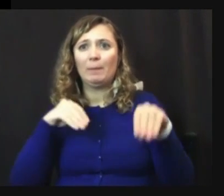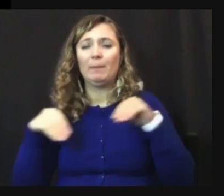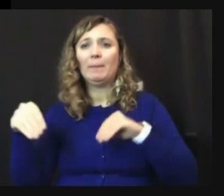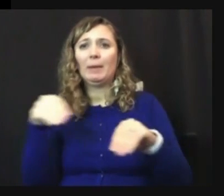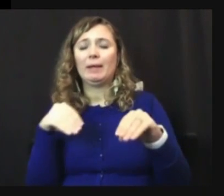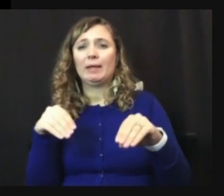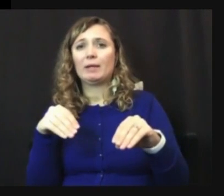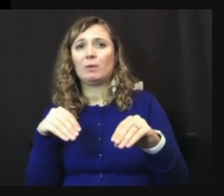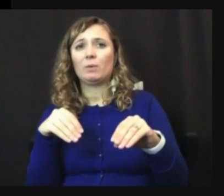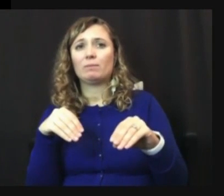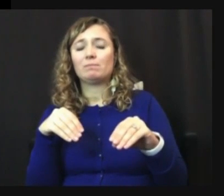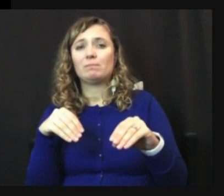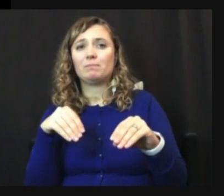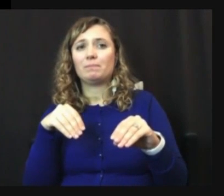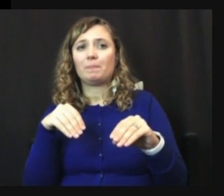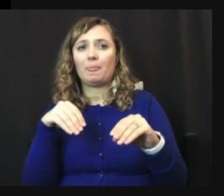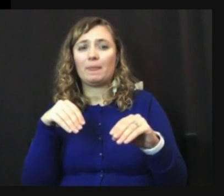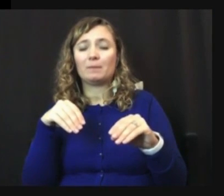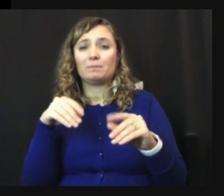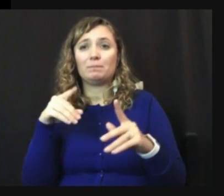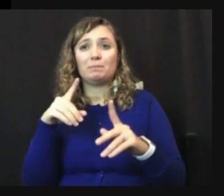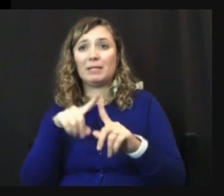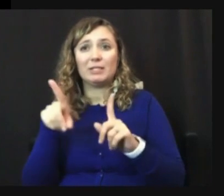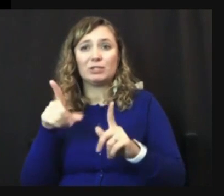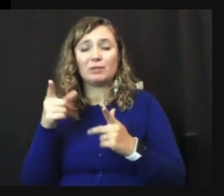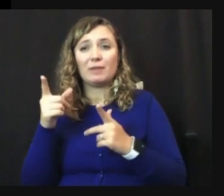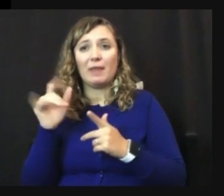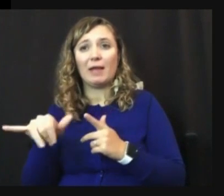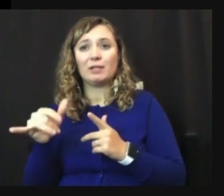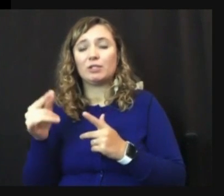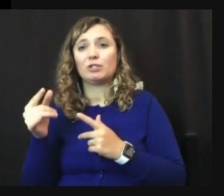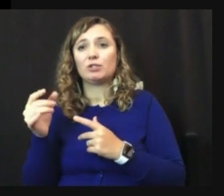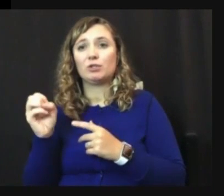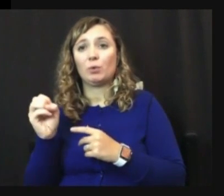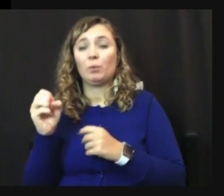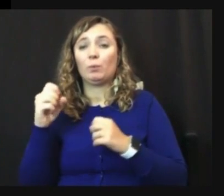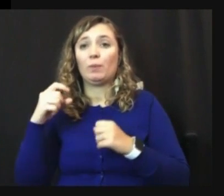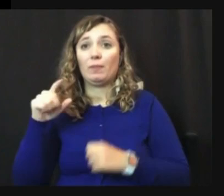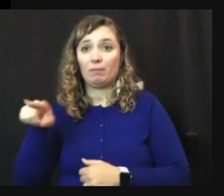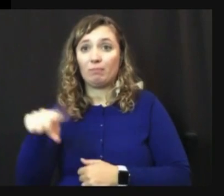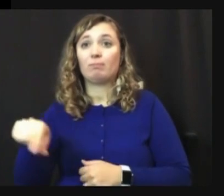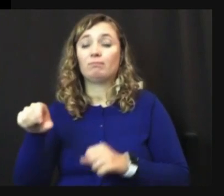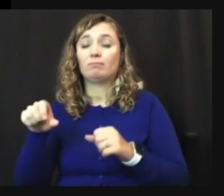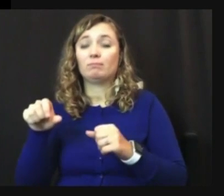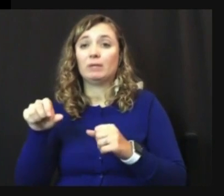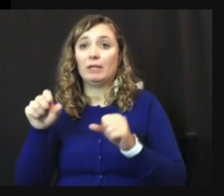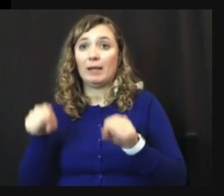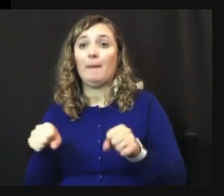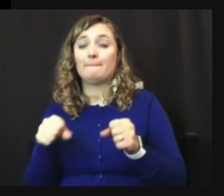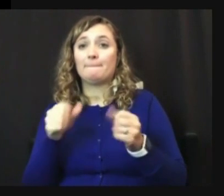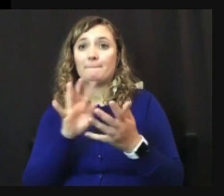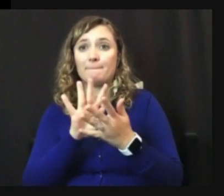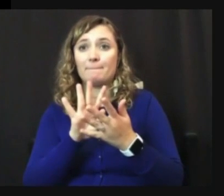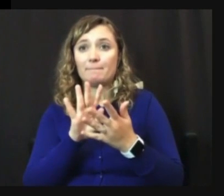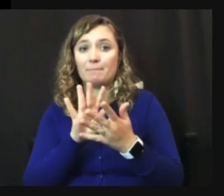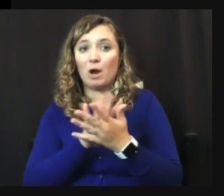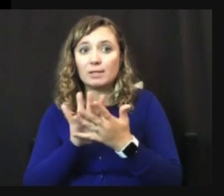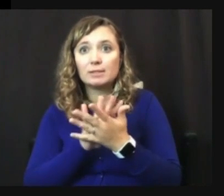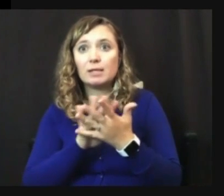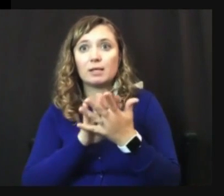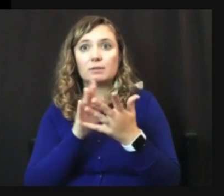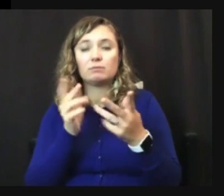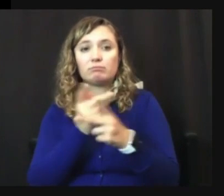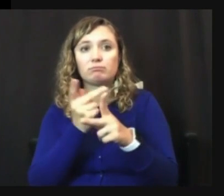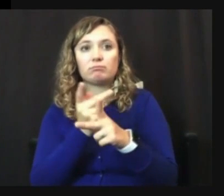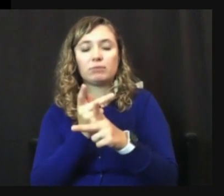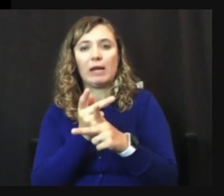the information we're getting in, which seems really, really wrong if we're going to start trying to say you shouldn't do that. Well, what are you doing to make sure that